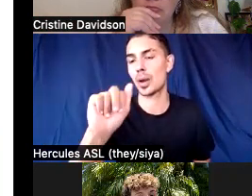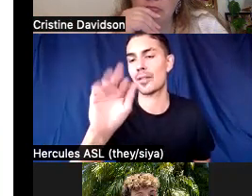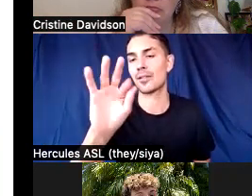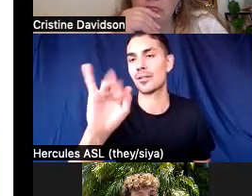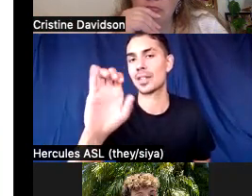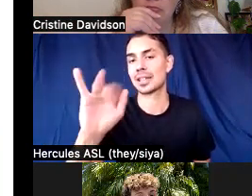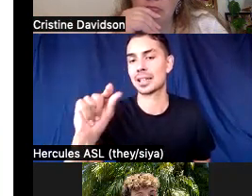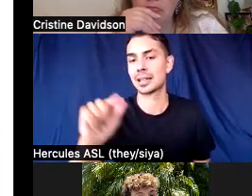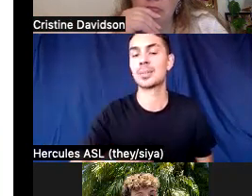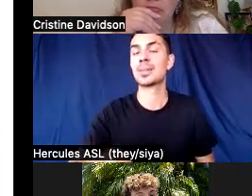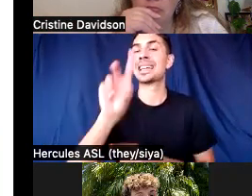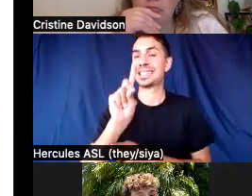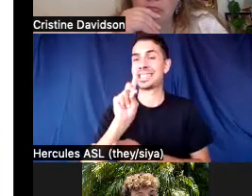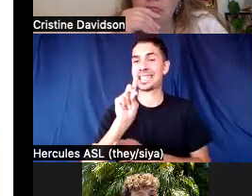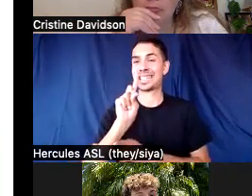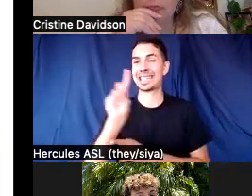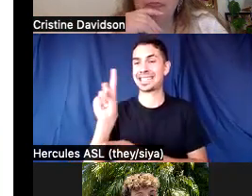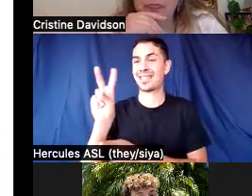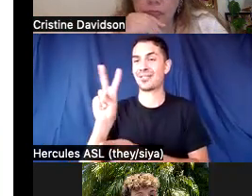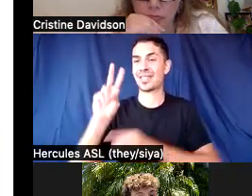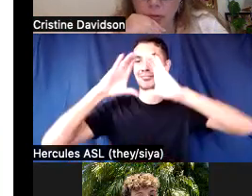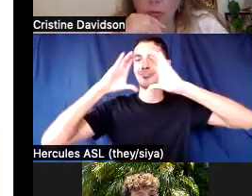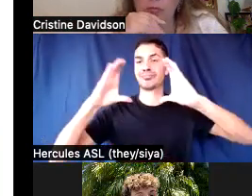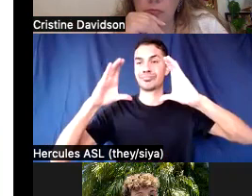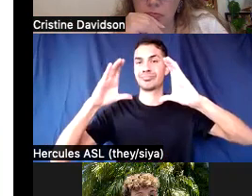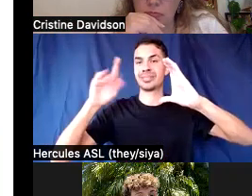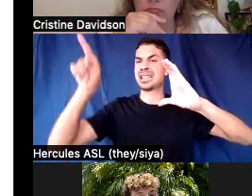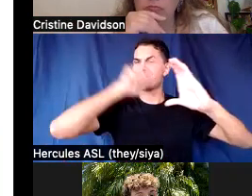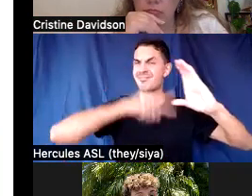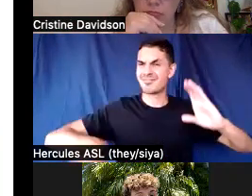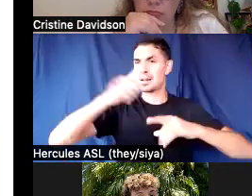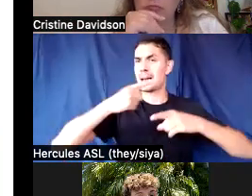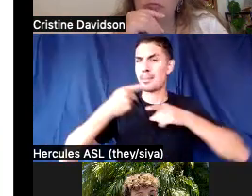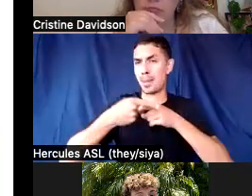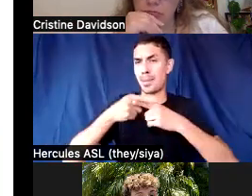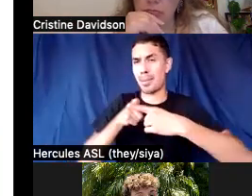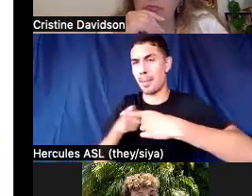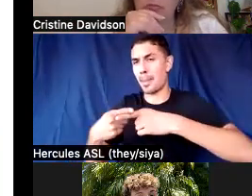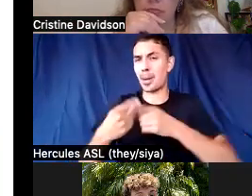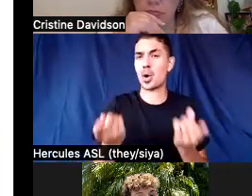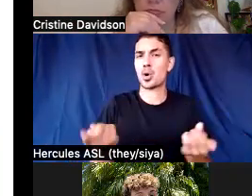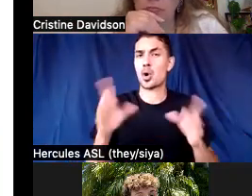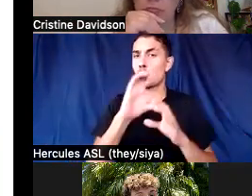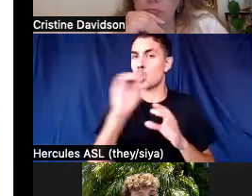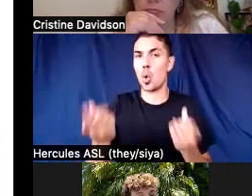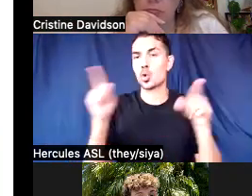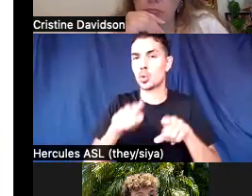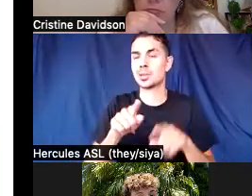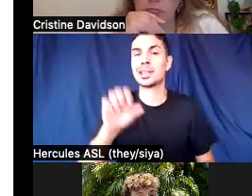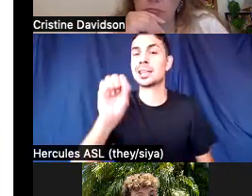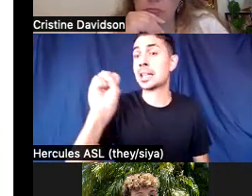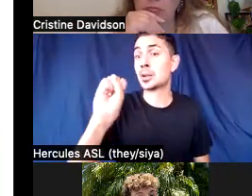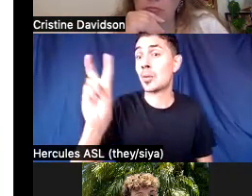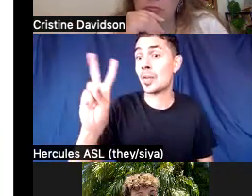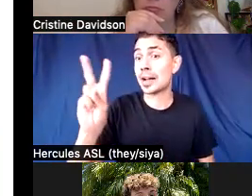the thing, there's a pie chart. There's co-occurrences all up in that alone. If you look at the sexual violence pie chart,